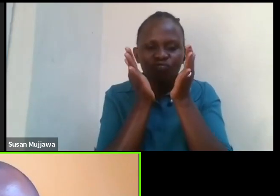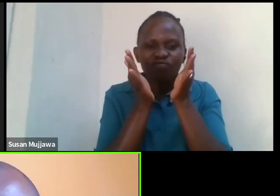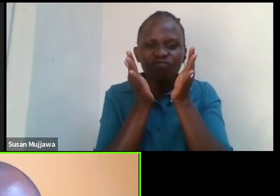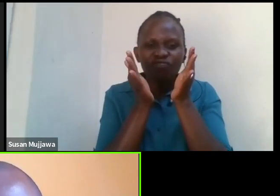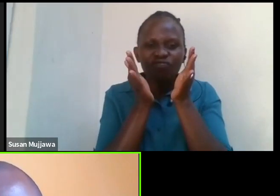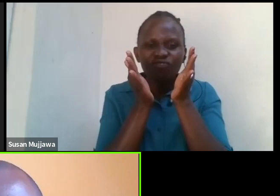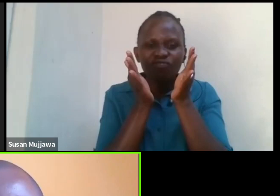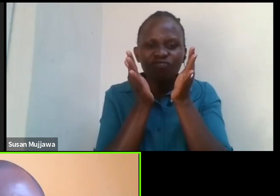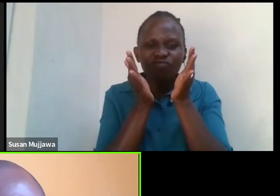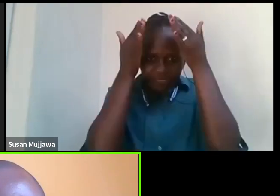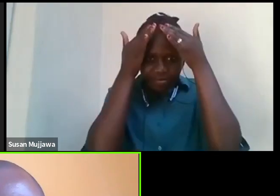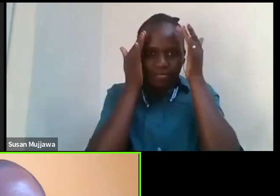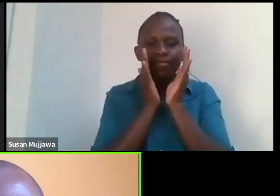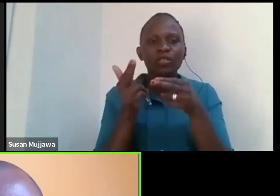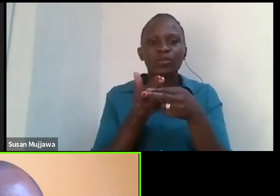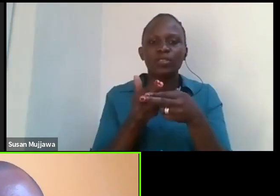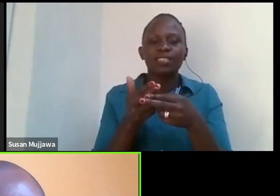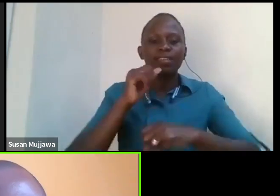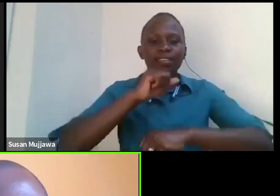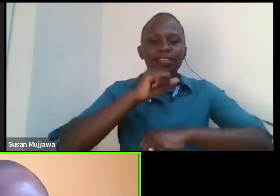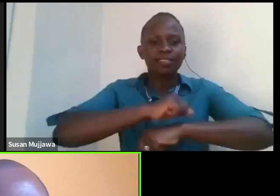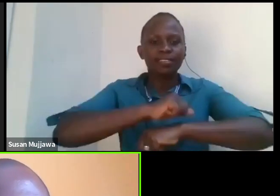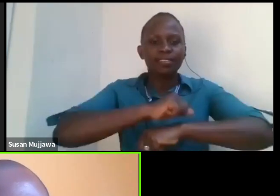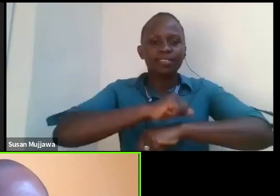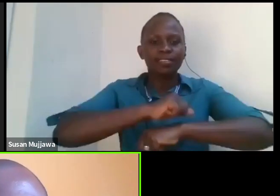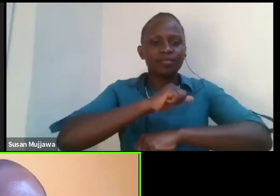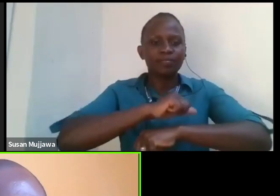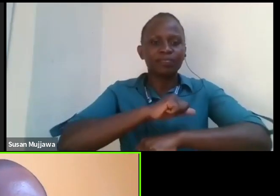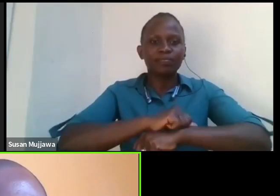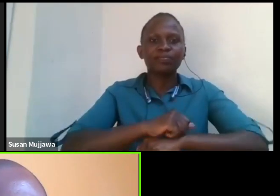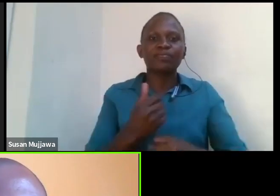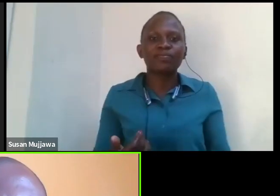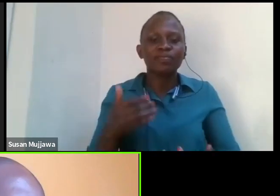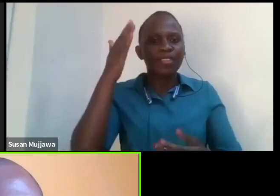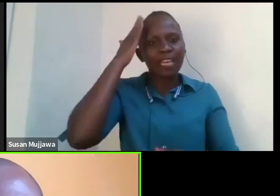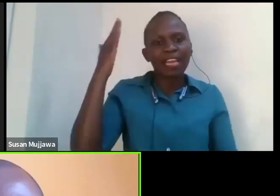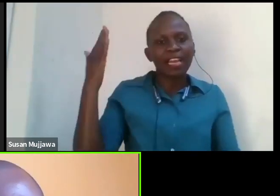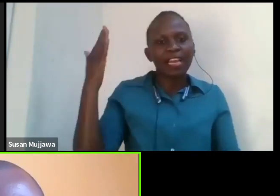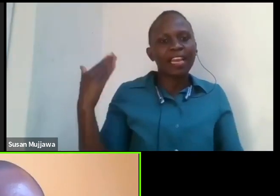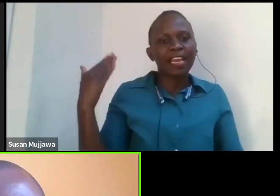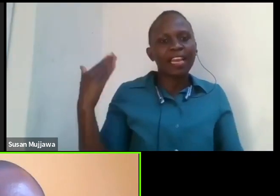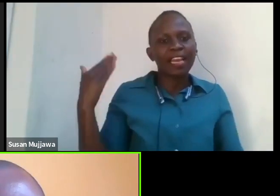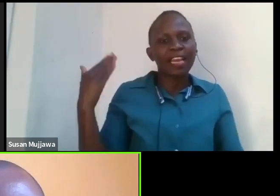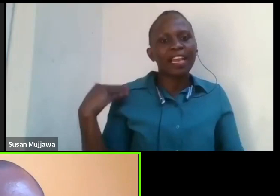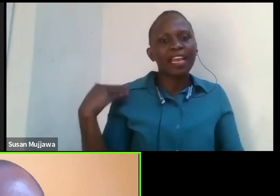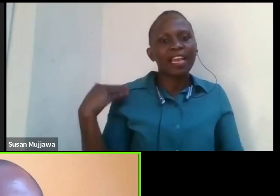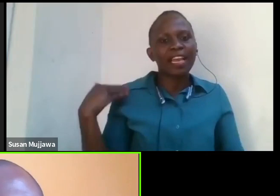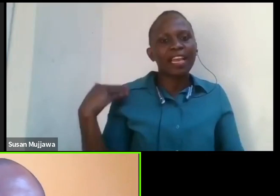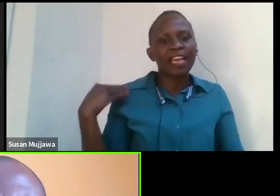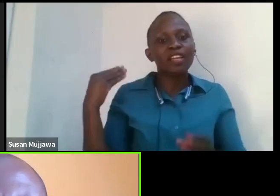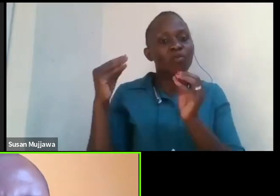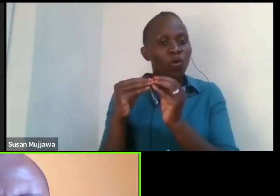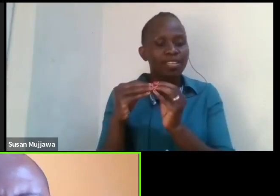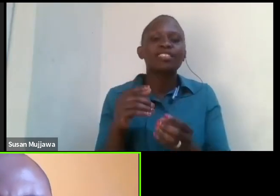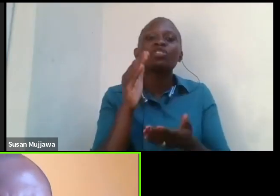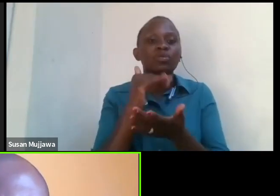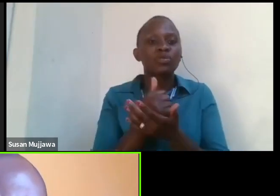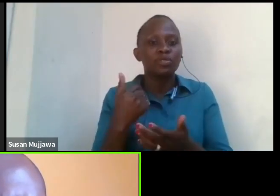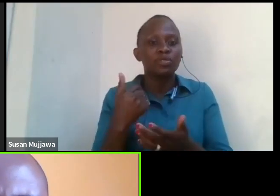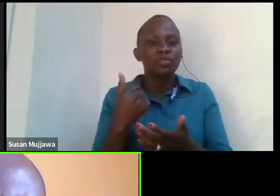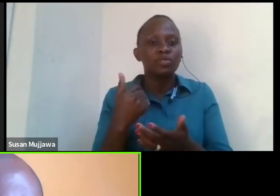boy, not because I was a head boy, but they said that I had a big head. So I don't know if I have